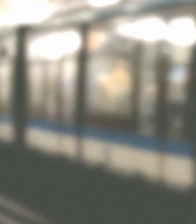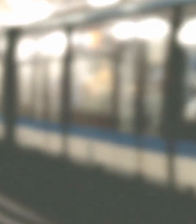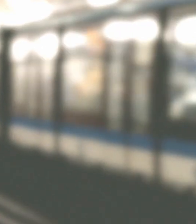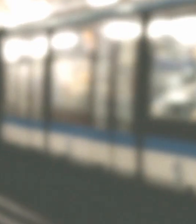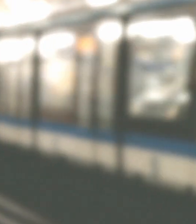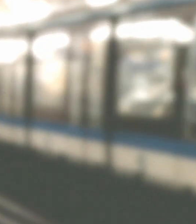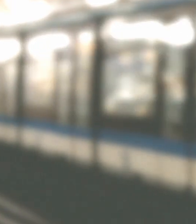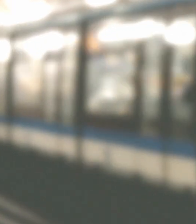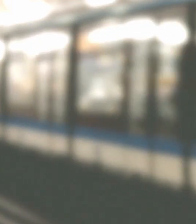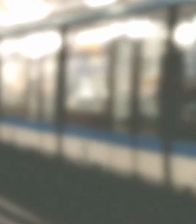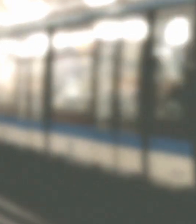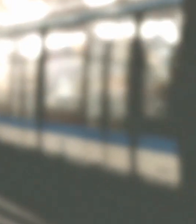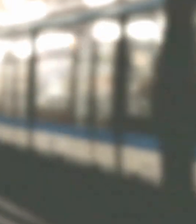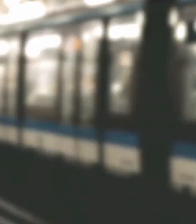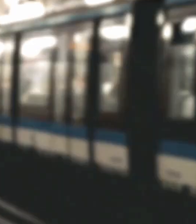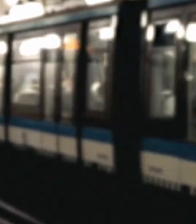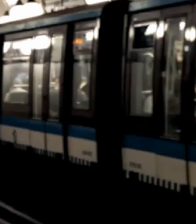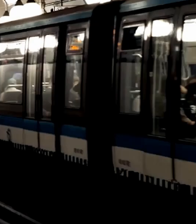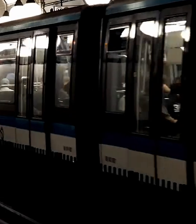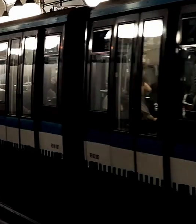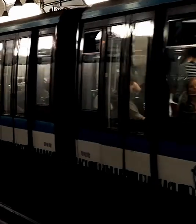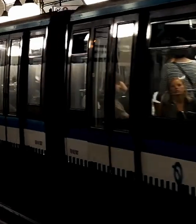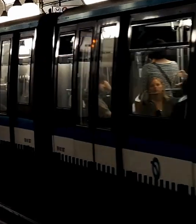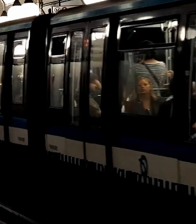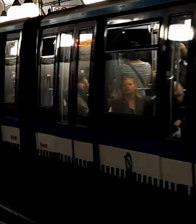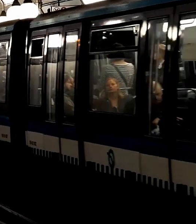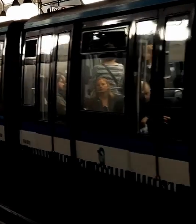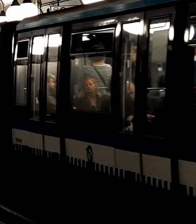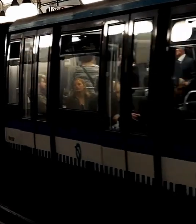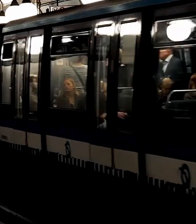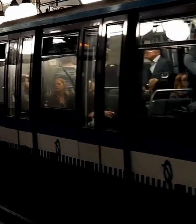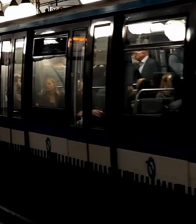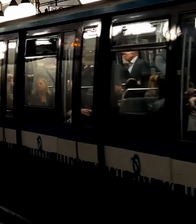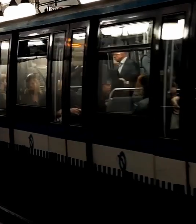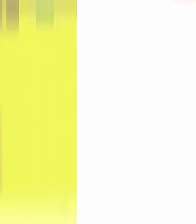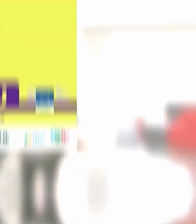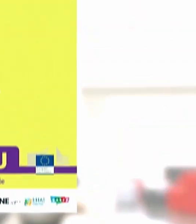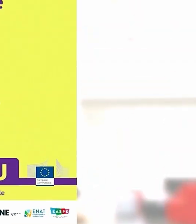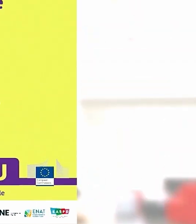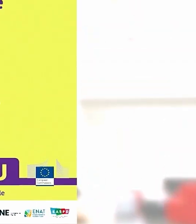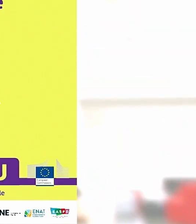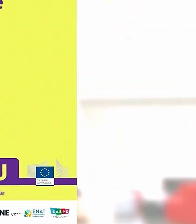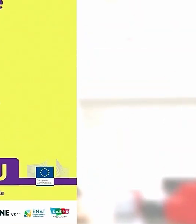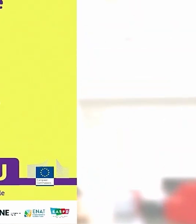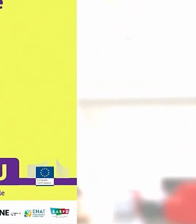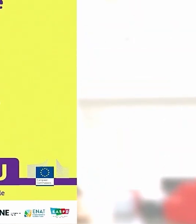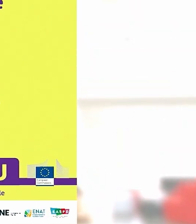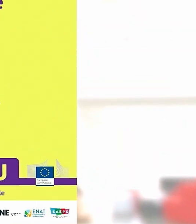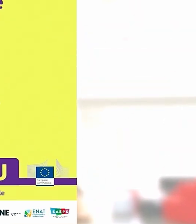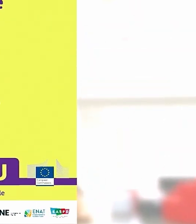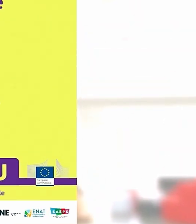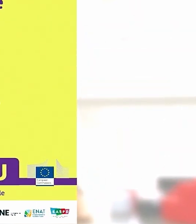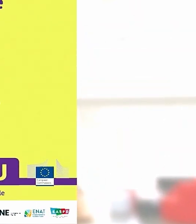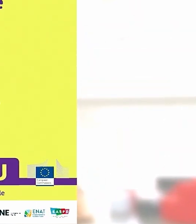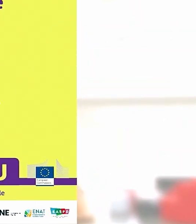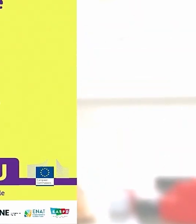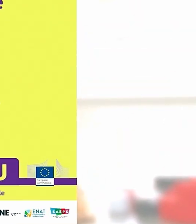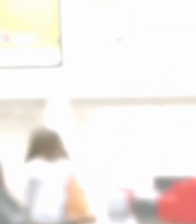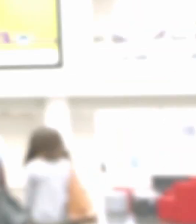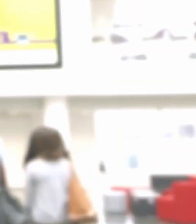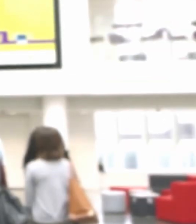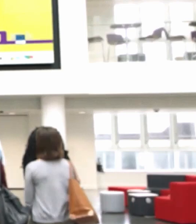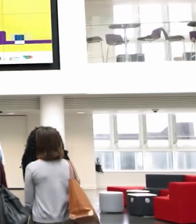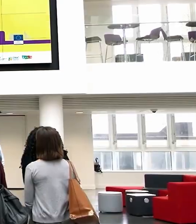unlivable, contrasted with a lift labelled livable. Another shows a toilet under unsuitable, next to an adapted toilet labelled